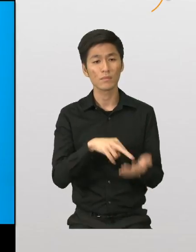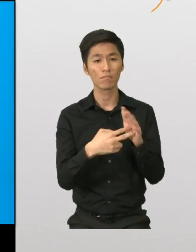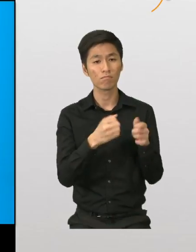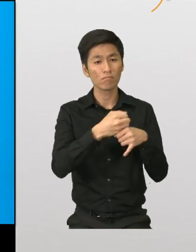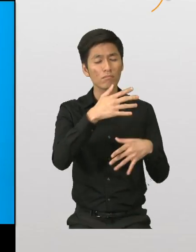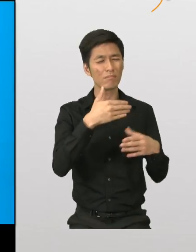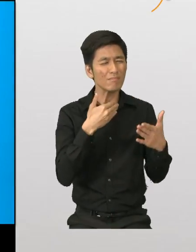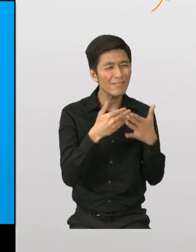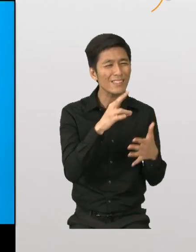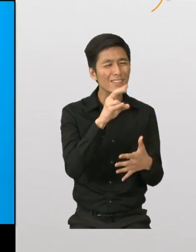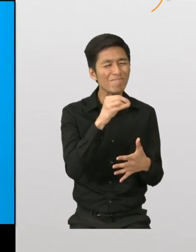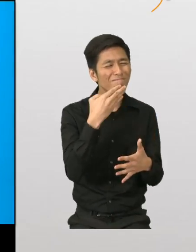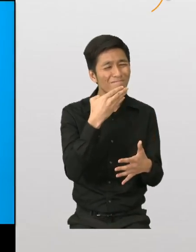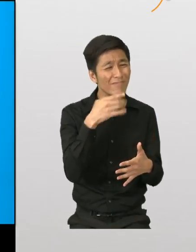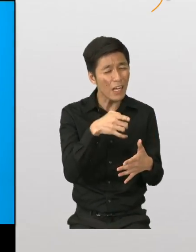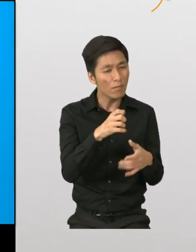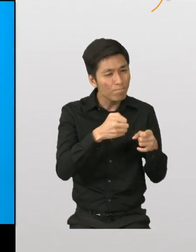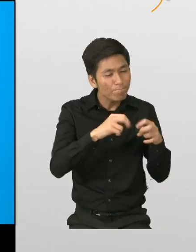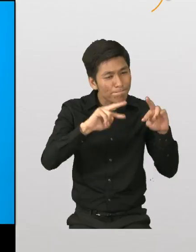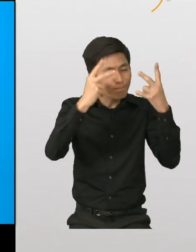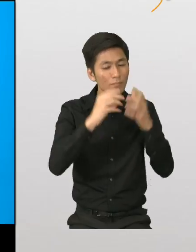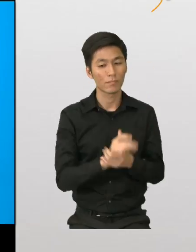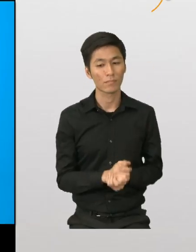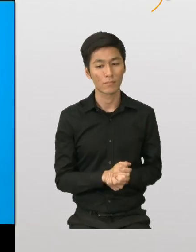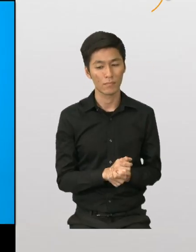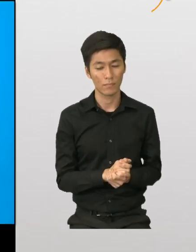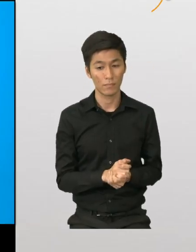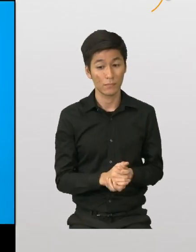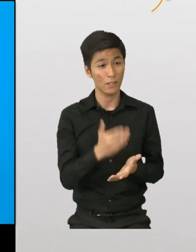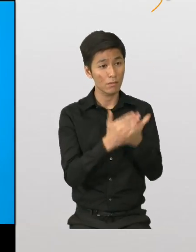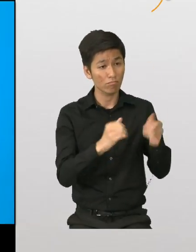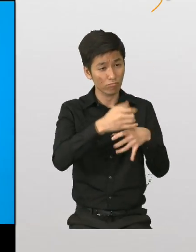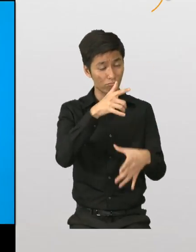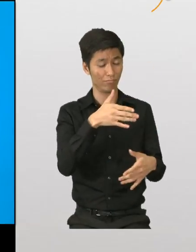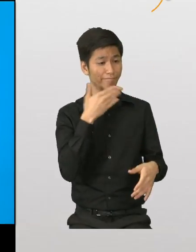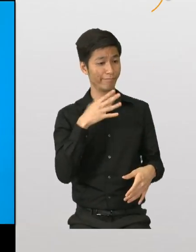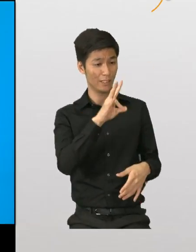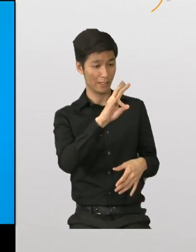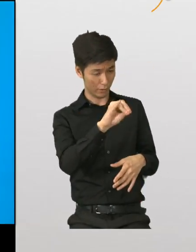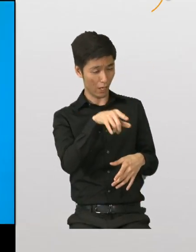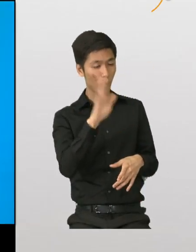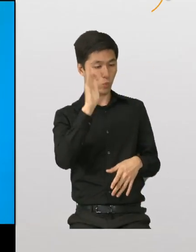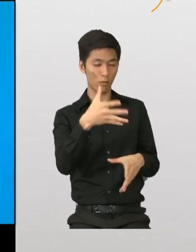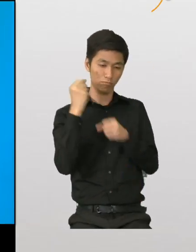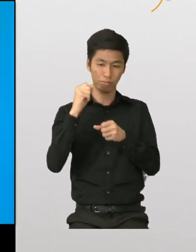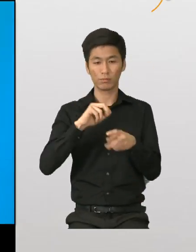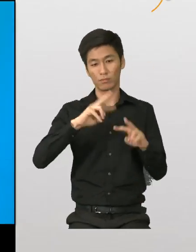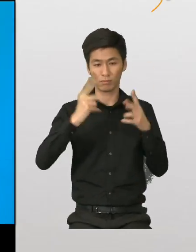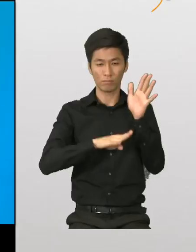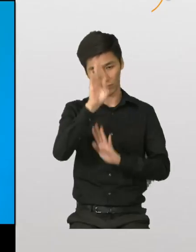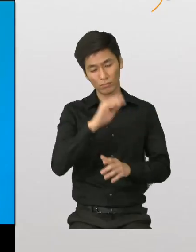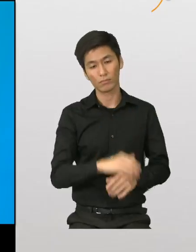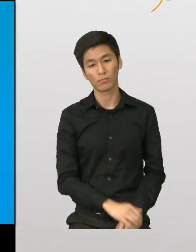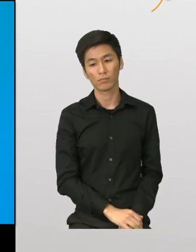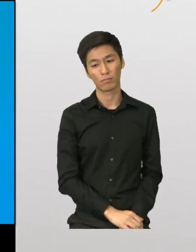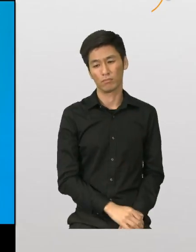old onwards. So some flats you redevelop when they get to 70 years old, some 75, some 80, and you stretch it